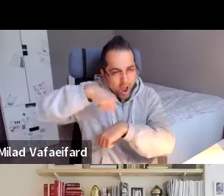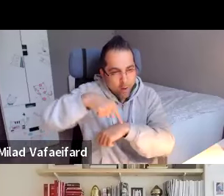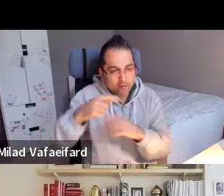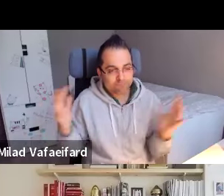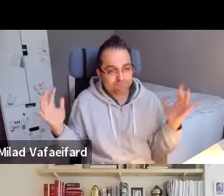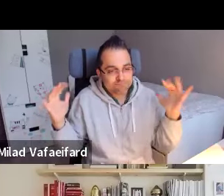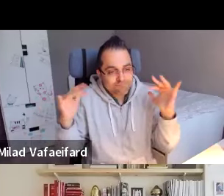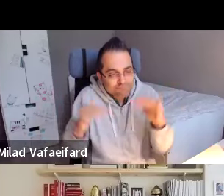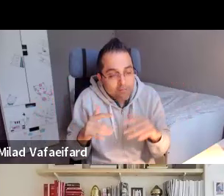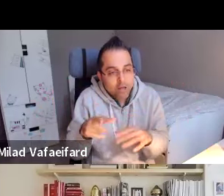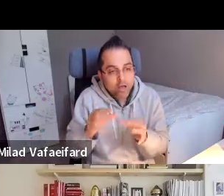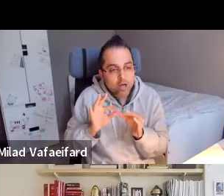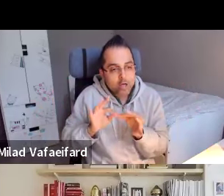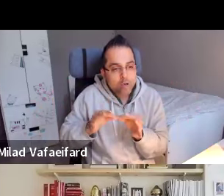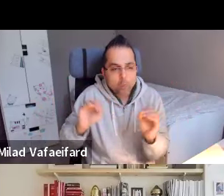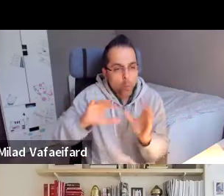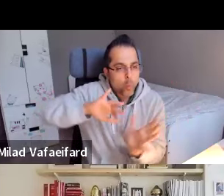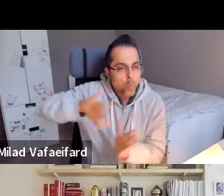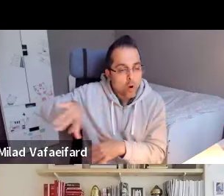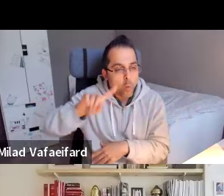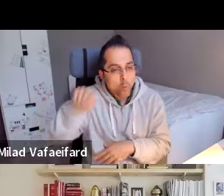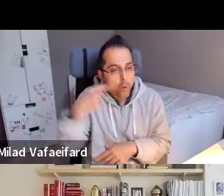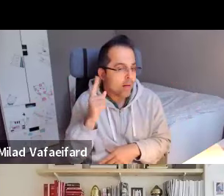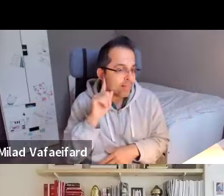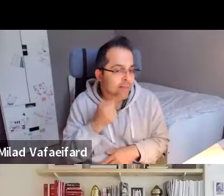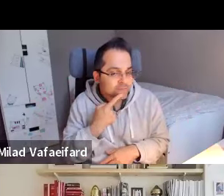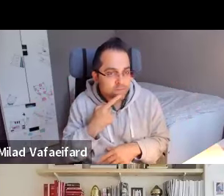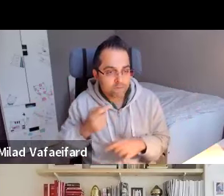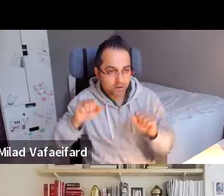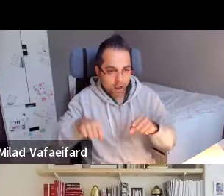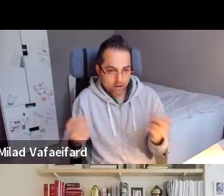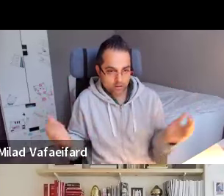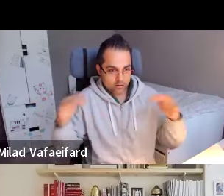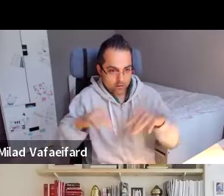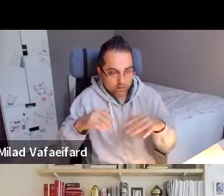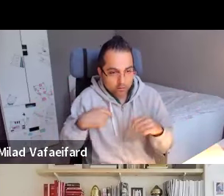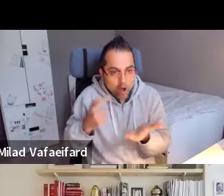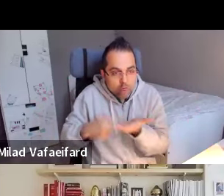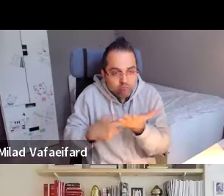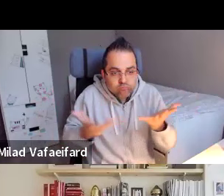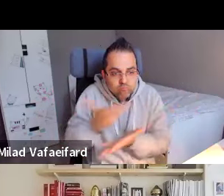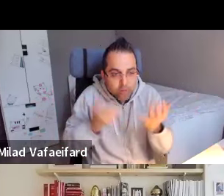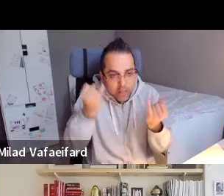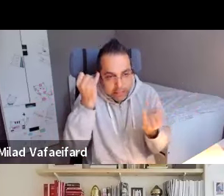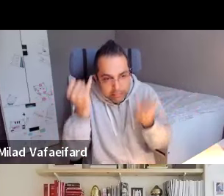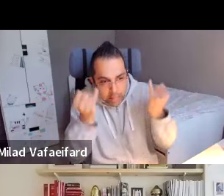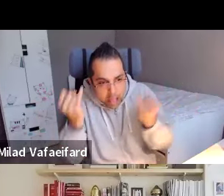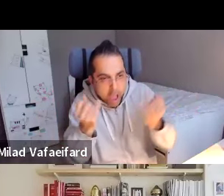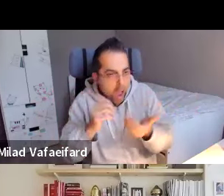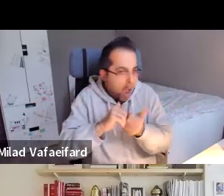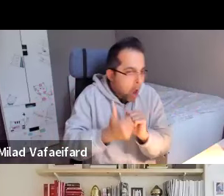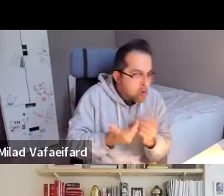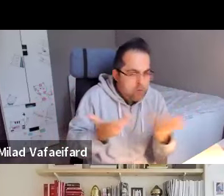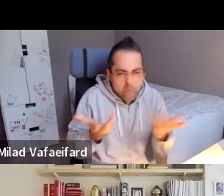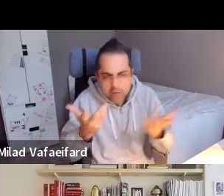monthly meetings in this group, and we all get together. And then we have some other groups where deaf and hard of hearing folks can